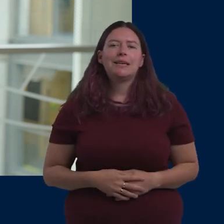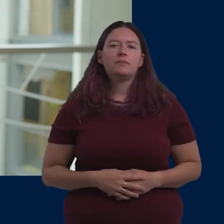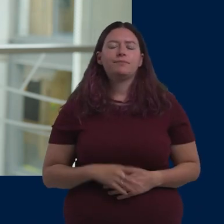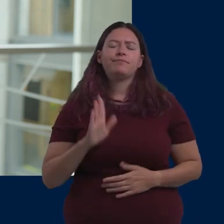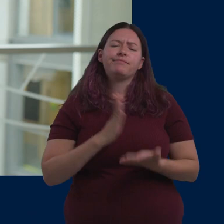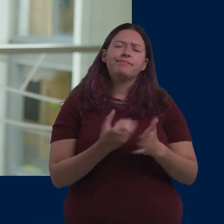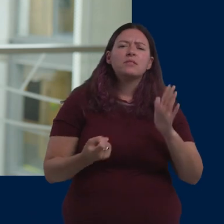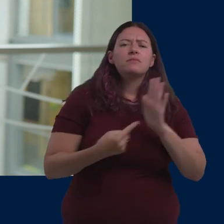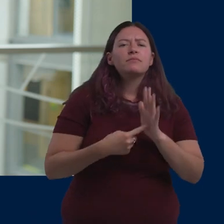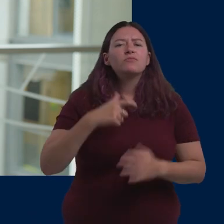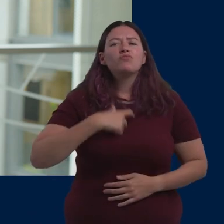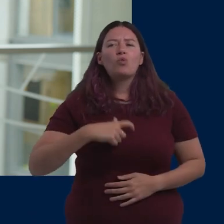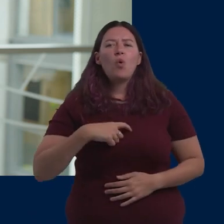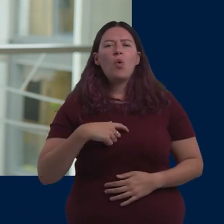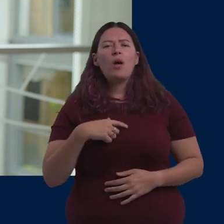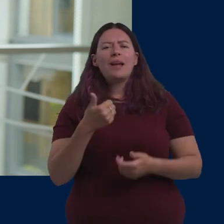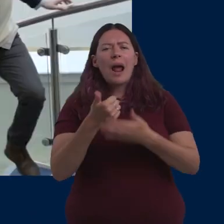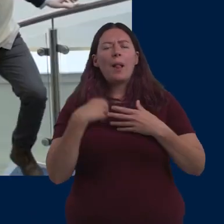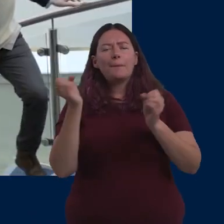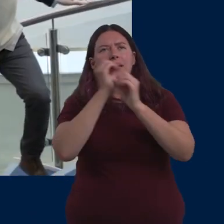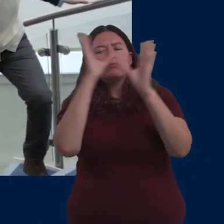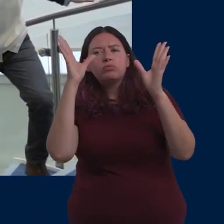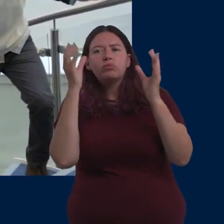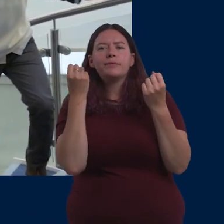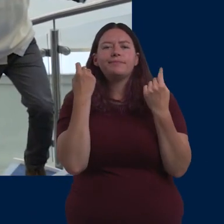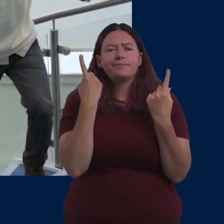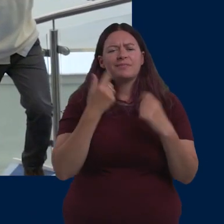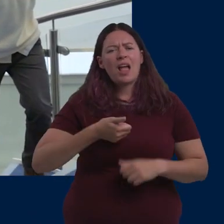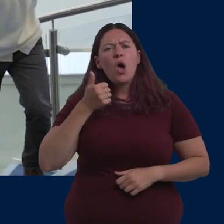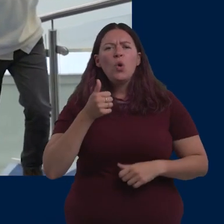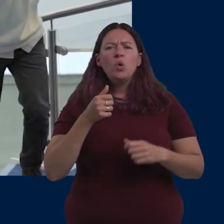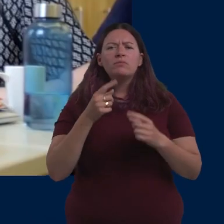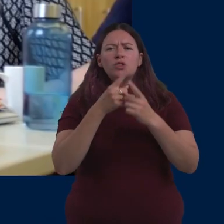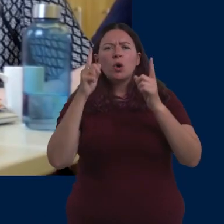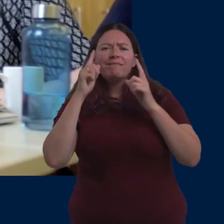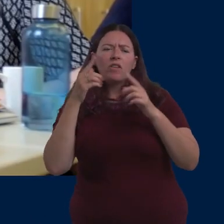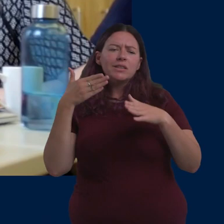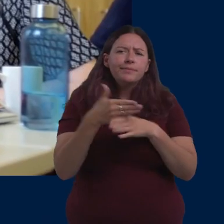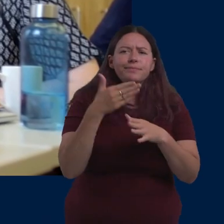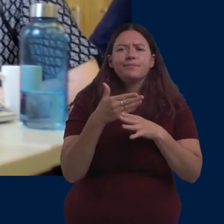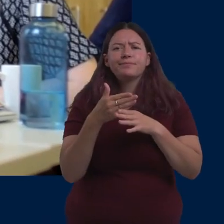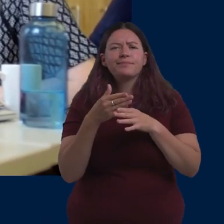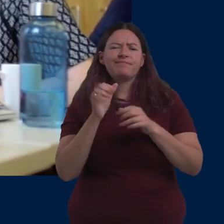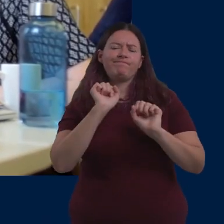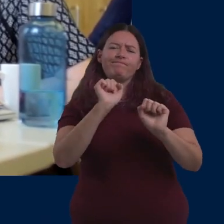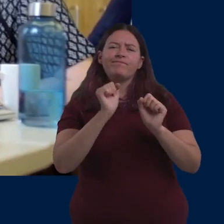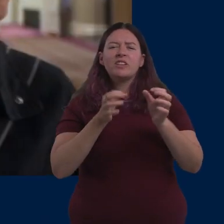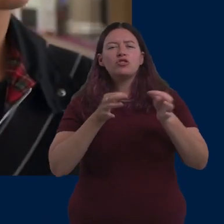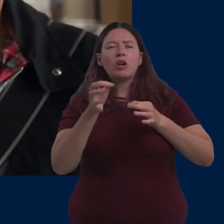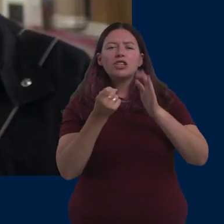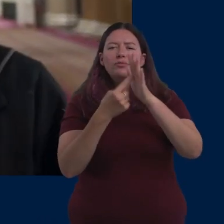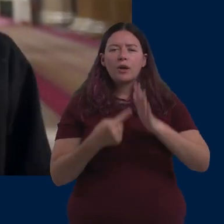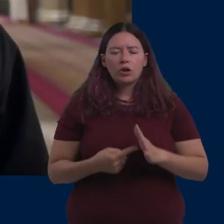this pivotal role, I gain an in-depth understanding of how the university functions and